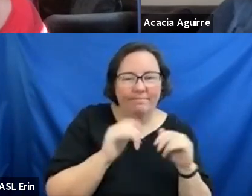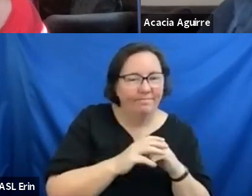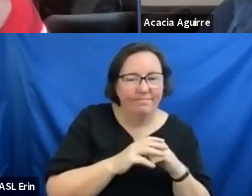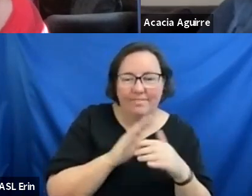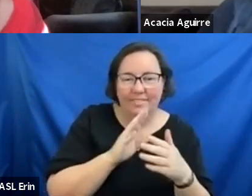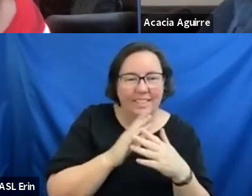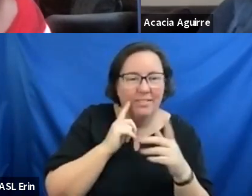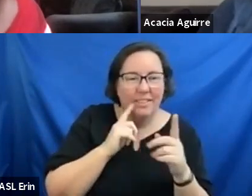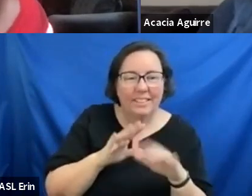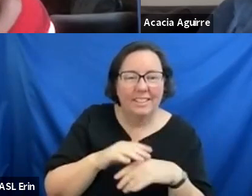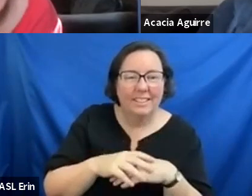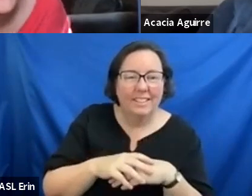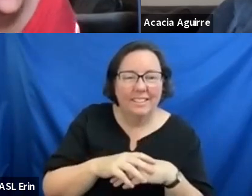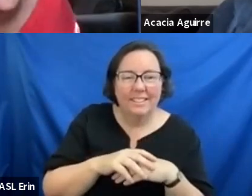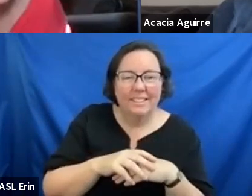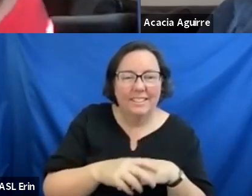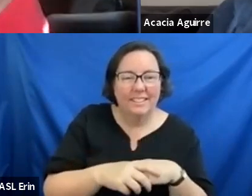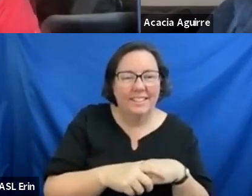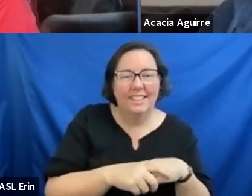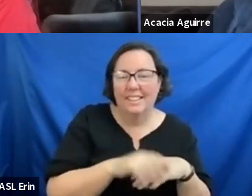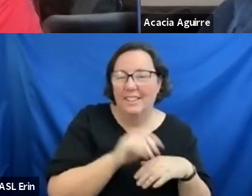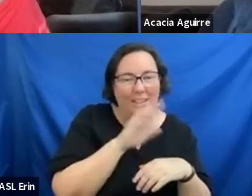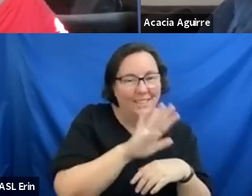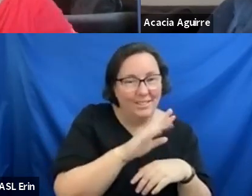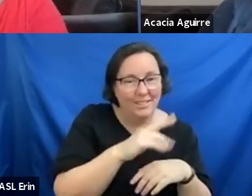Oh, it wasn't yours. I can read your lips on that. Okay.